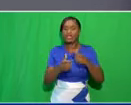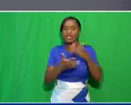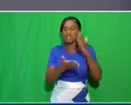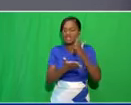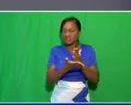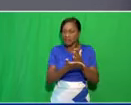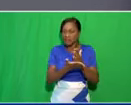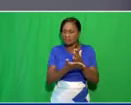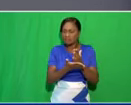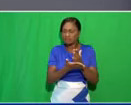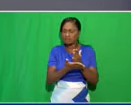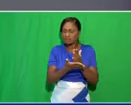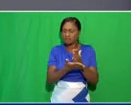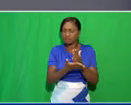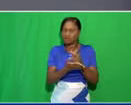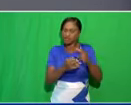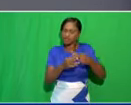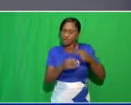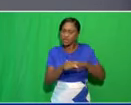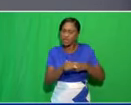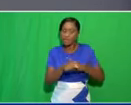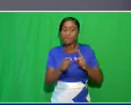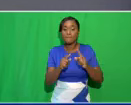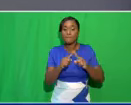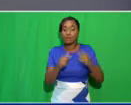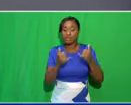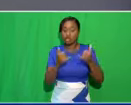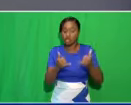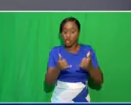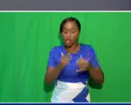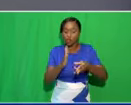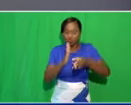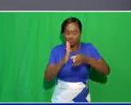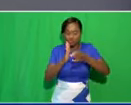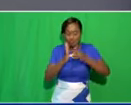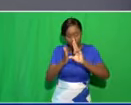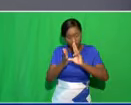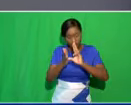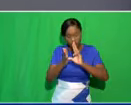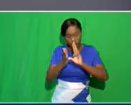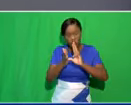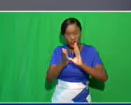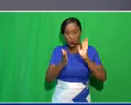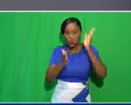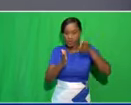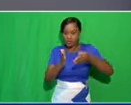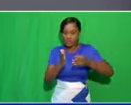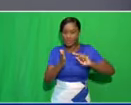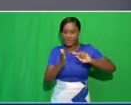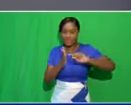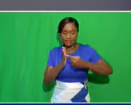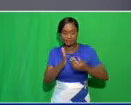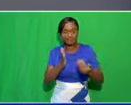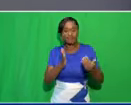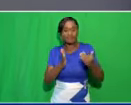while, but at this point in time, it is being reviewed for reintroduction, if